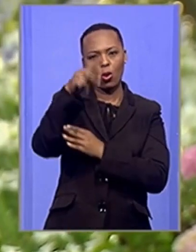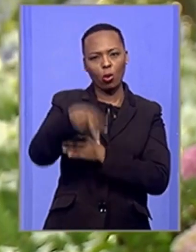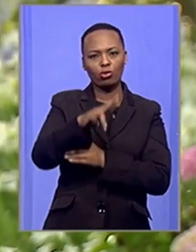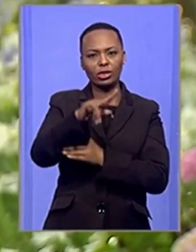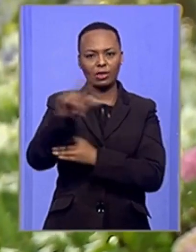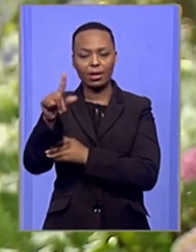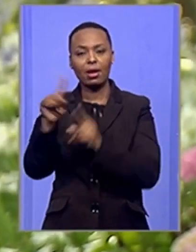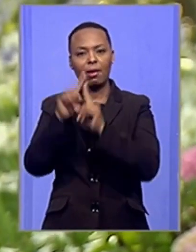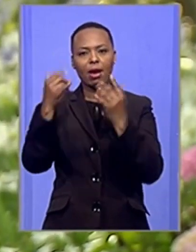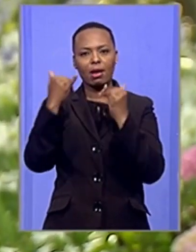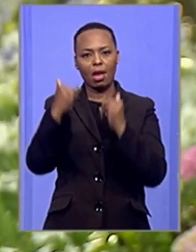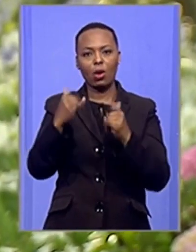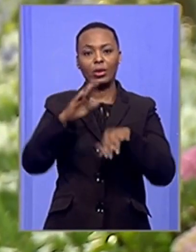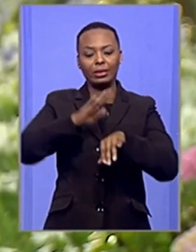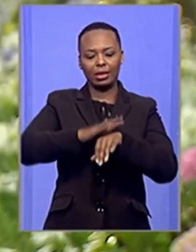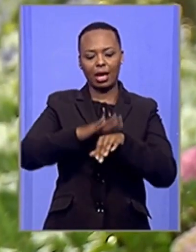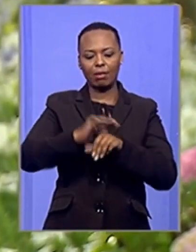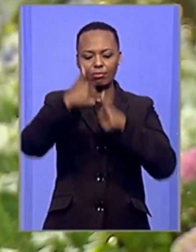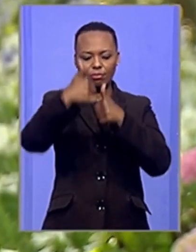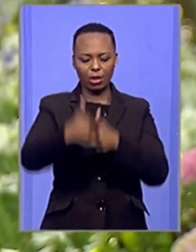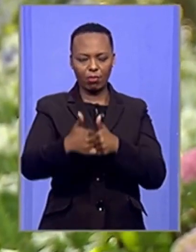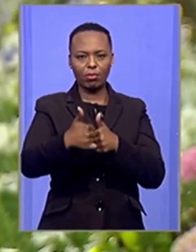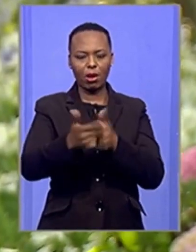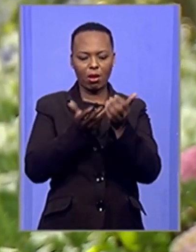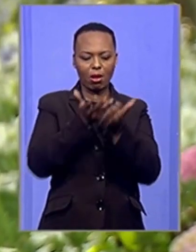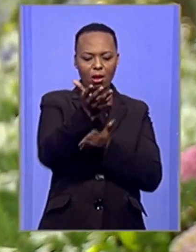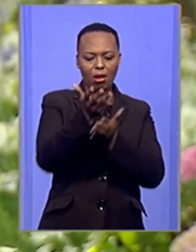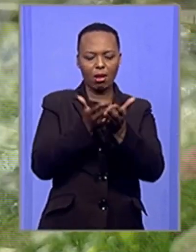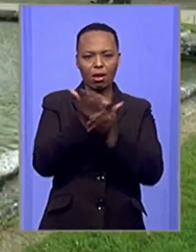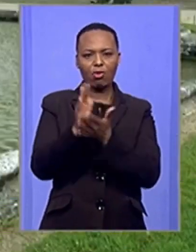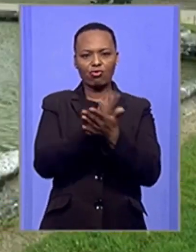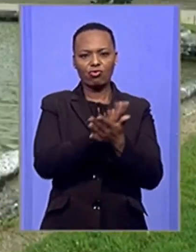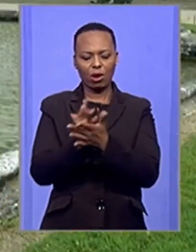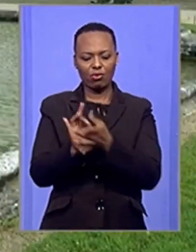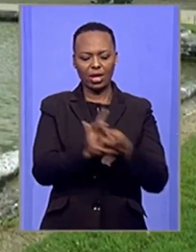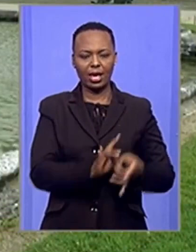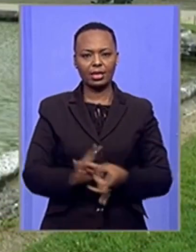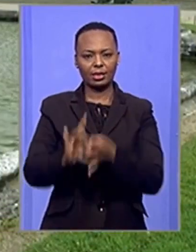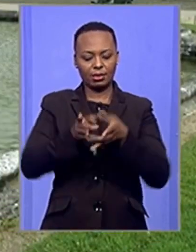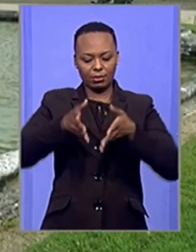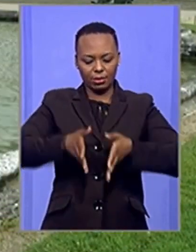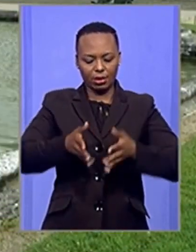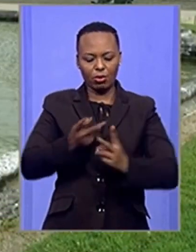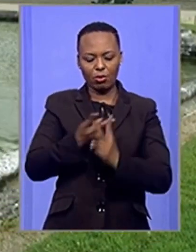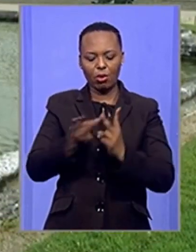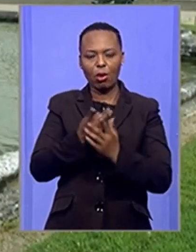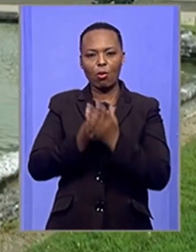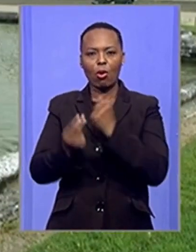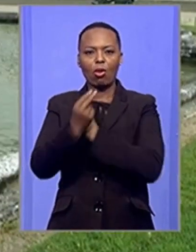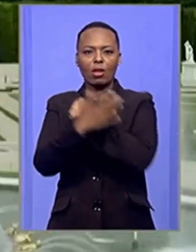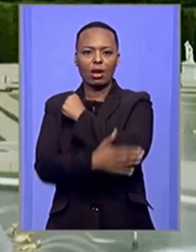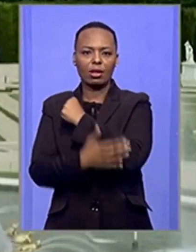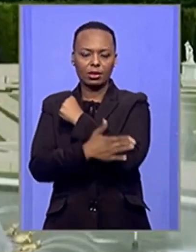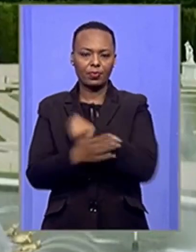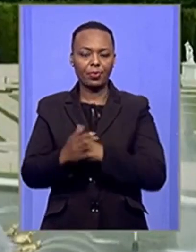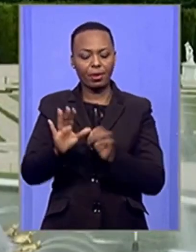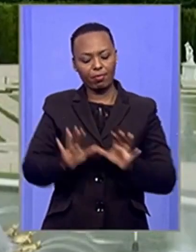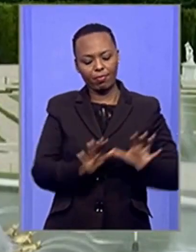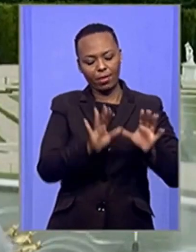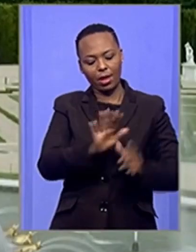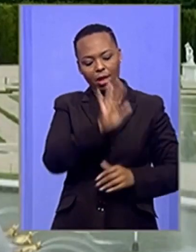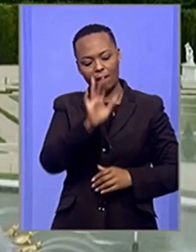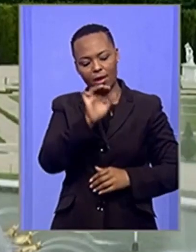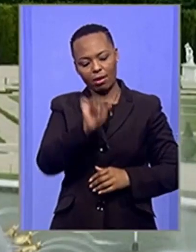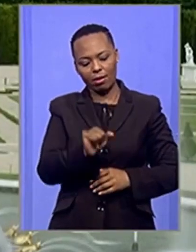be a chance to sit down and talk about the whole of our relationship. Kontinenteng ya Afrika Borwa ke yona naha e nang le dikamano